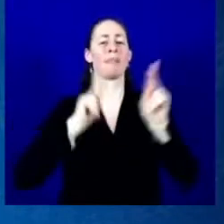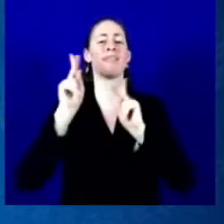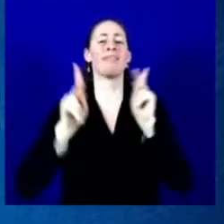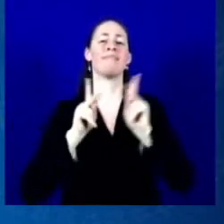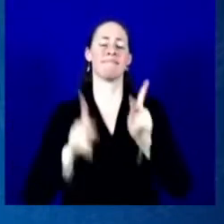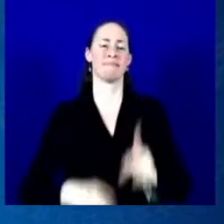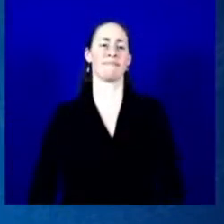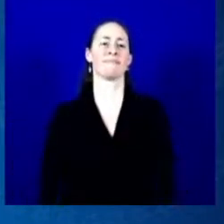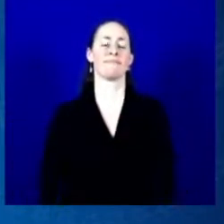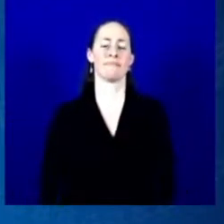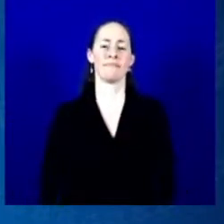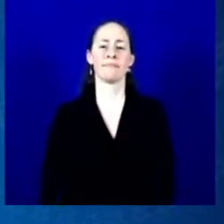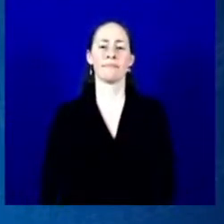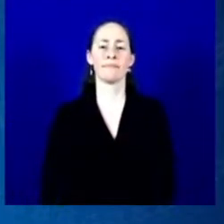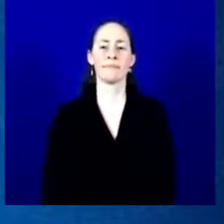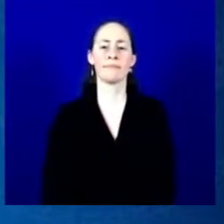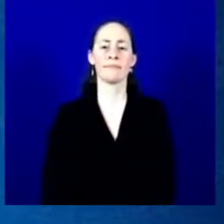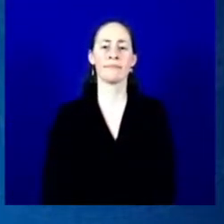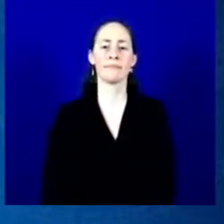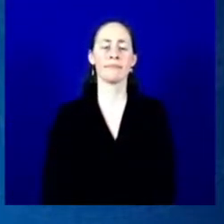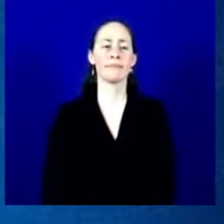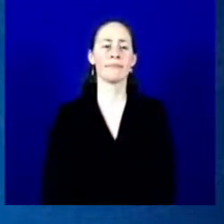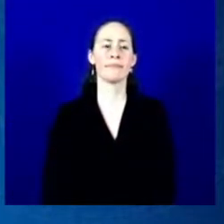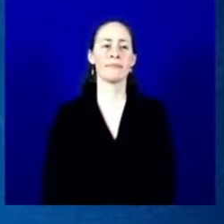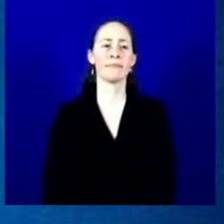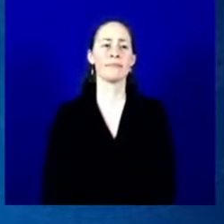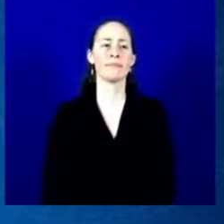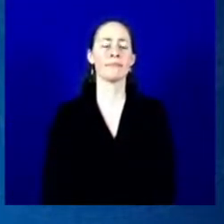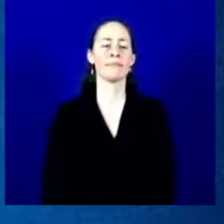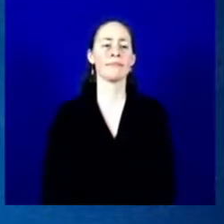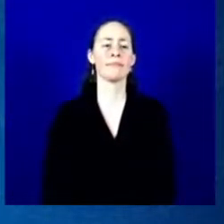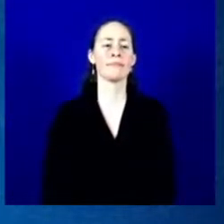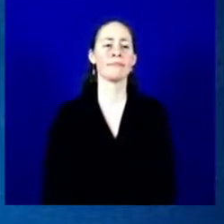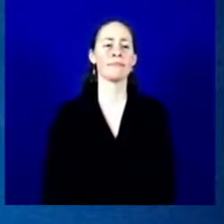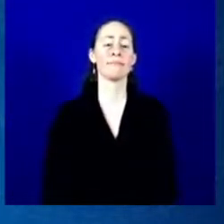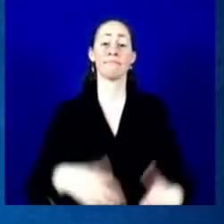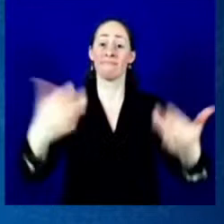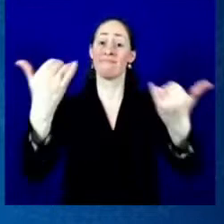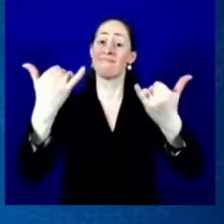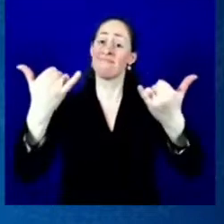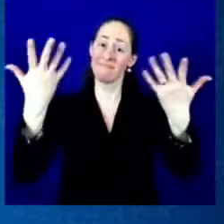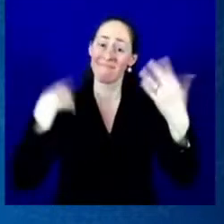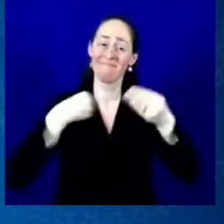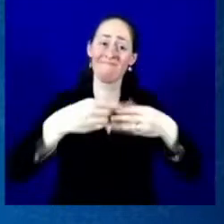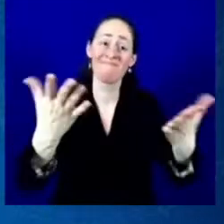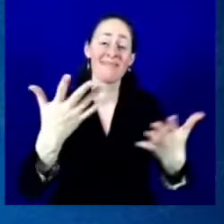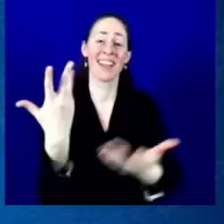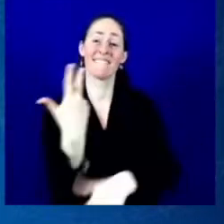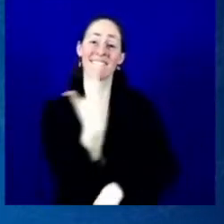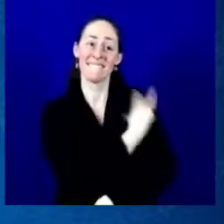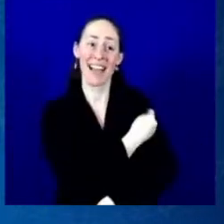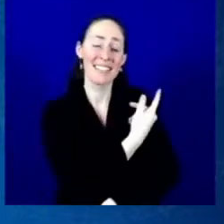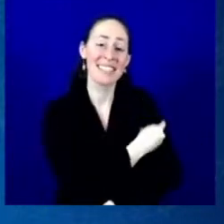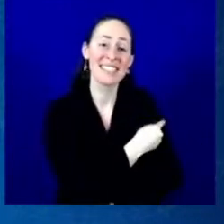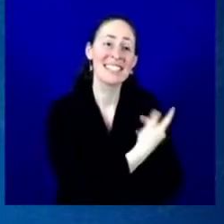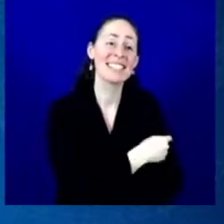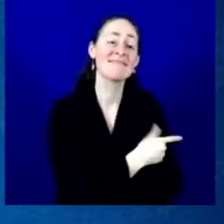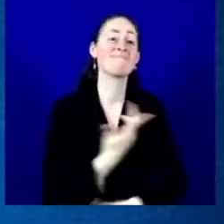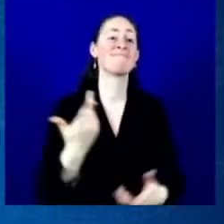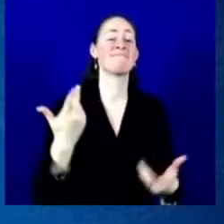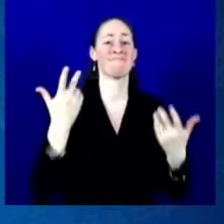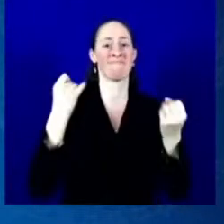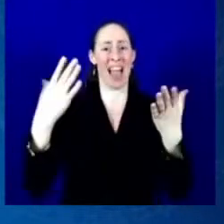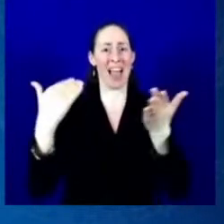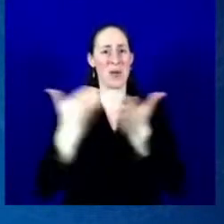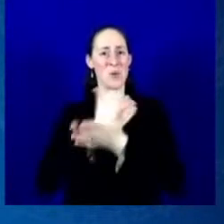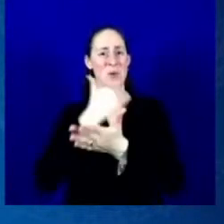democracy to deliver. We're vaccinating the nation. We're creating hundreds of thousands of new jobs. We're delivering real results to